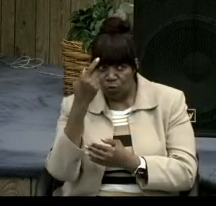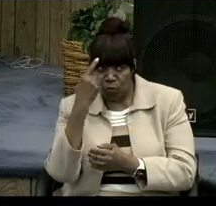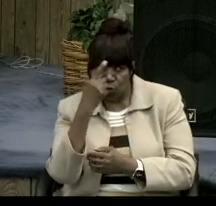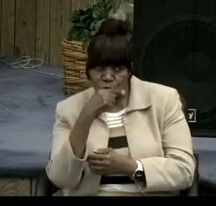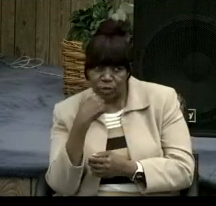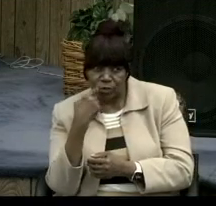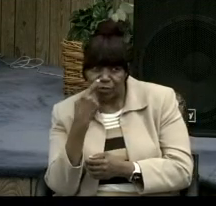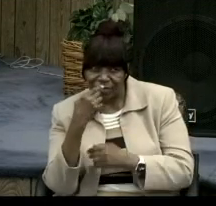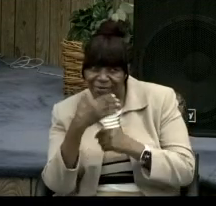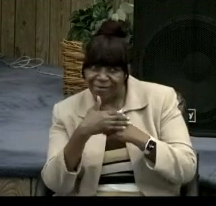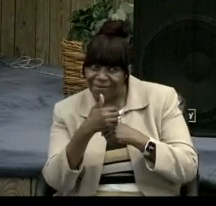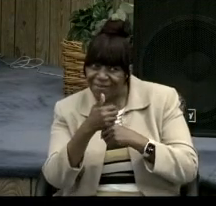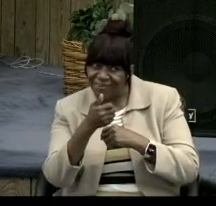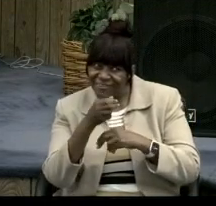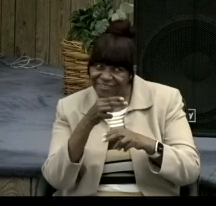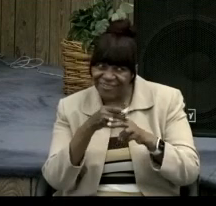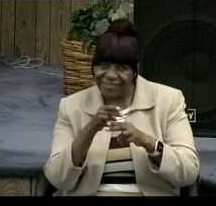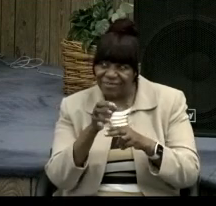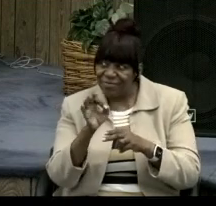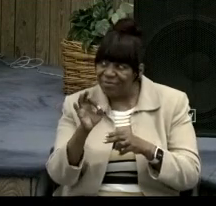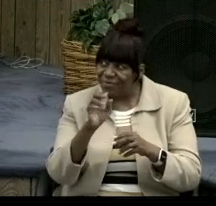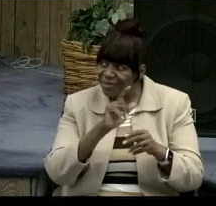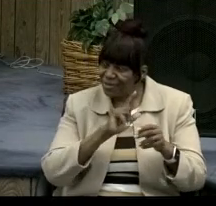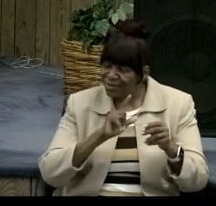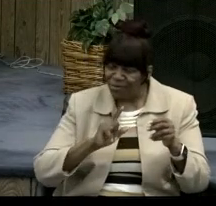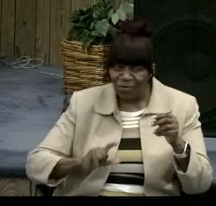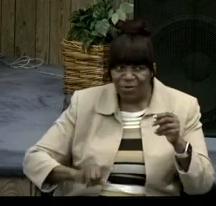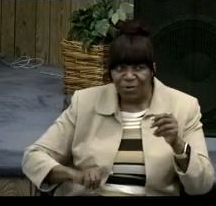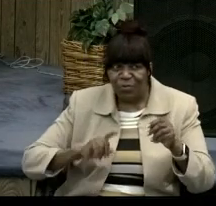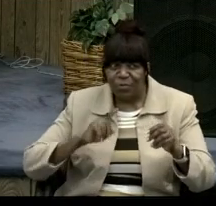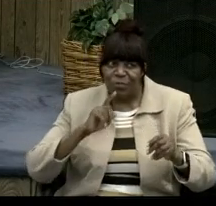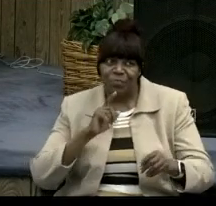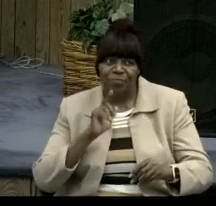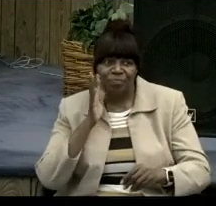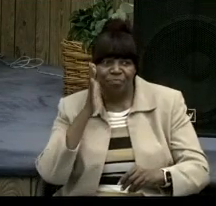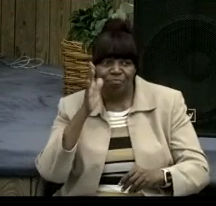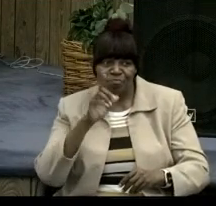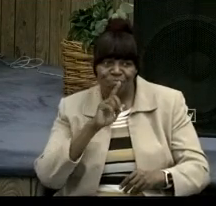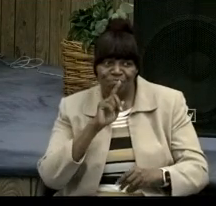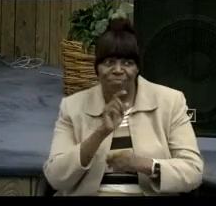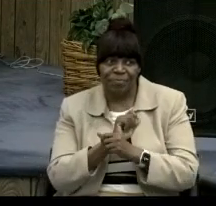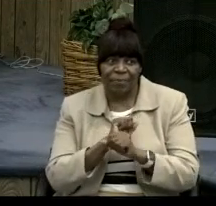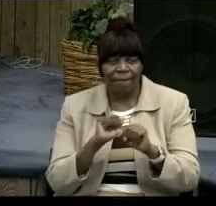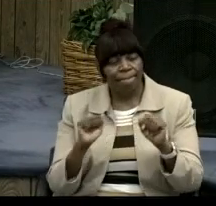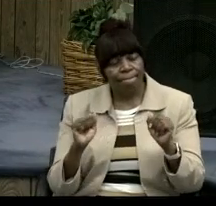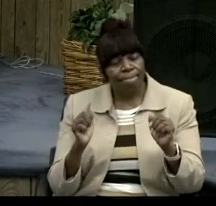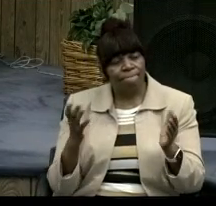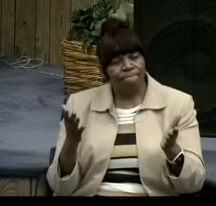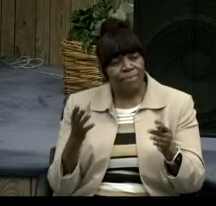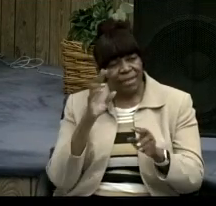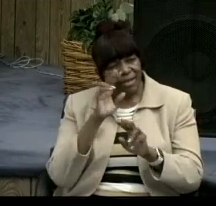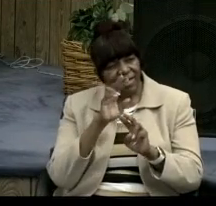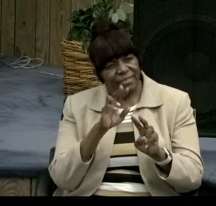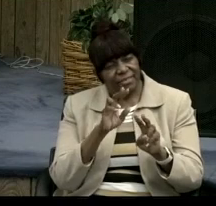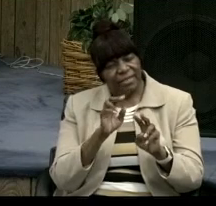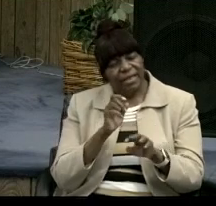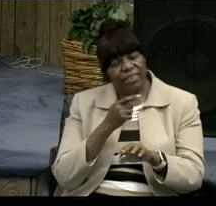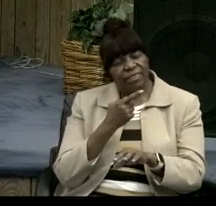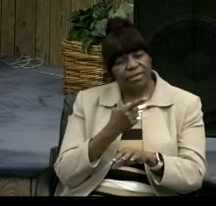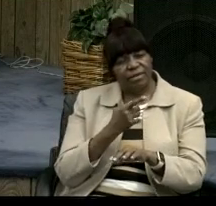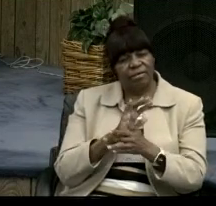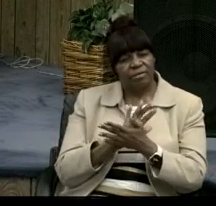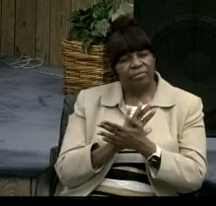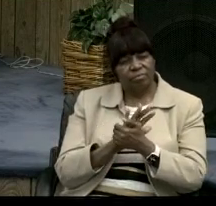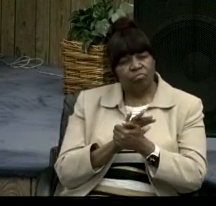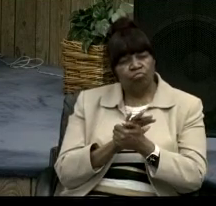shall call upon the name of the Lord shall be saved." All right, so what I see there, Elder Parker, is